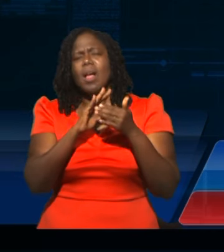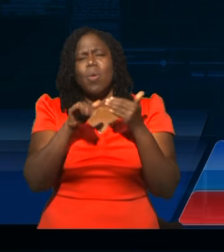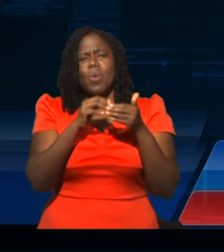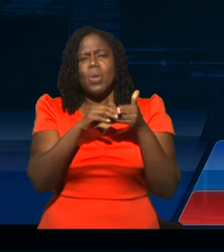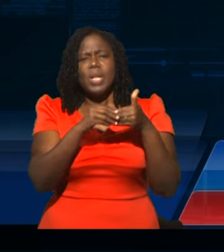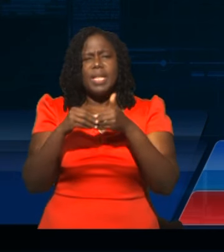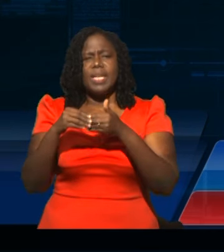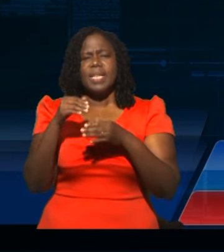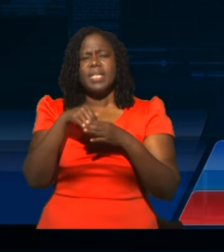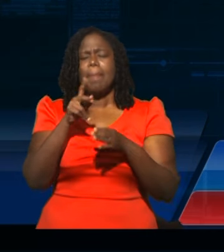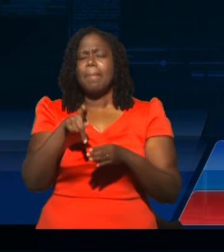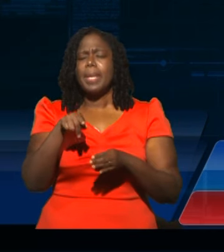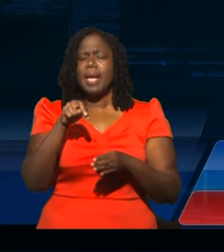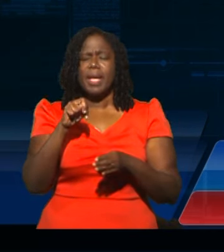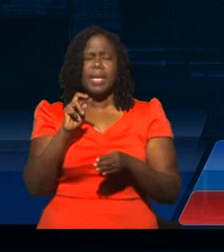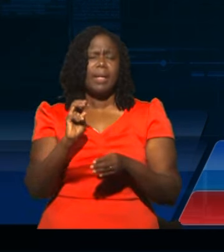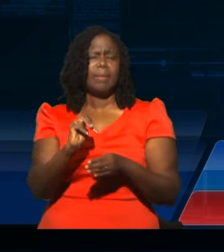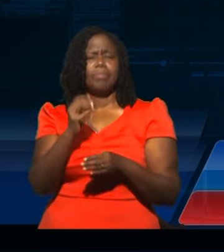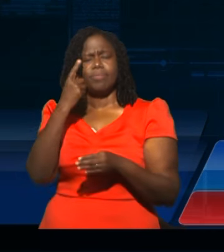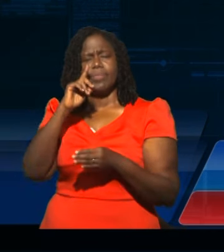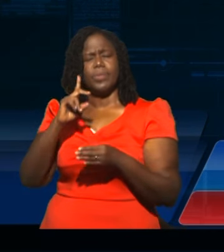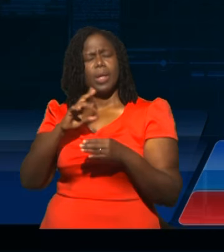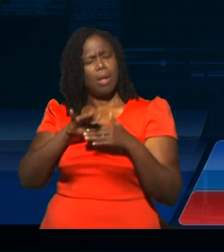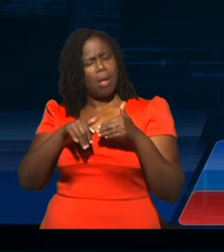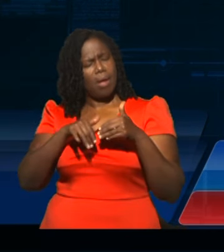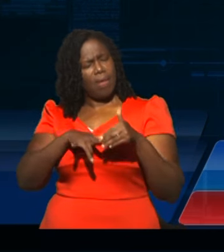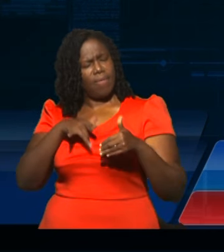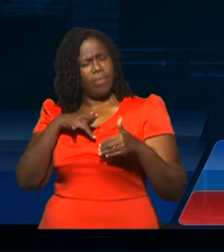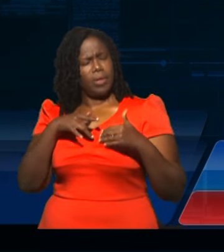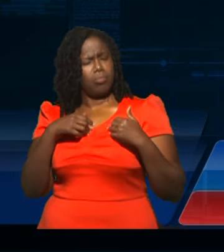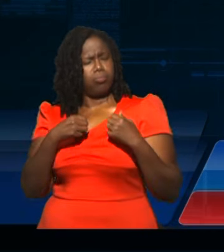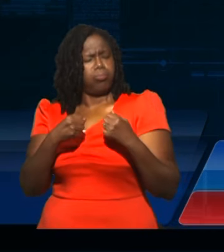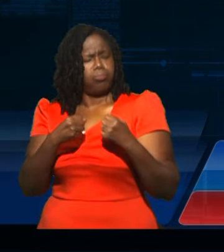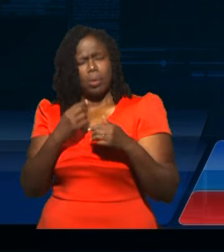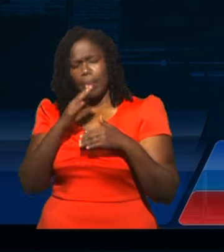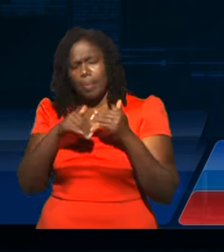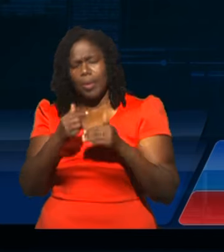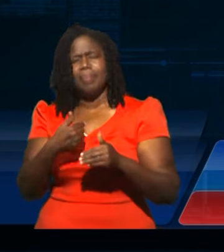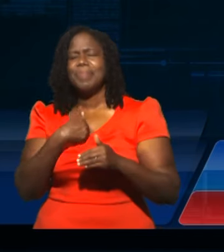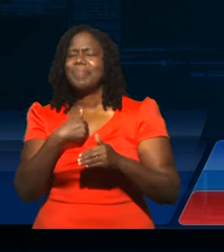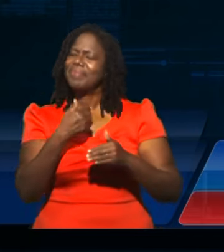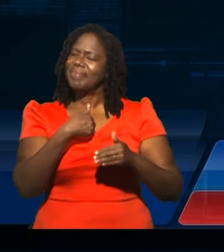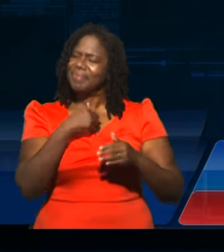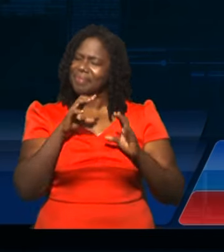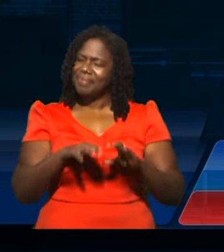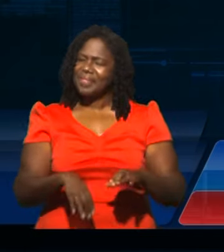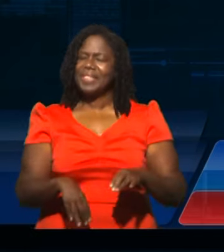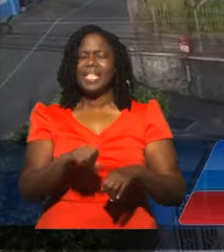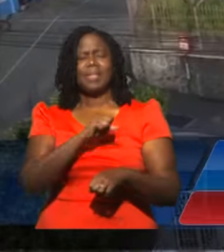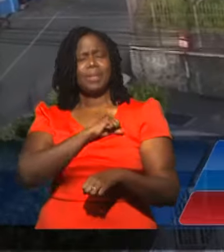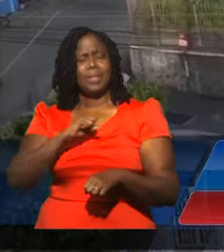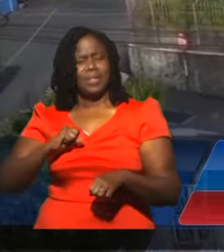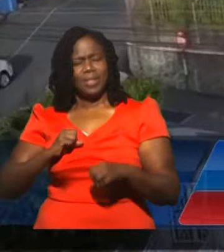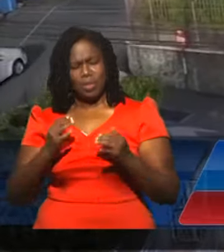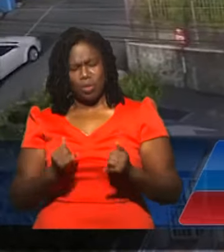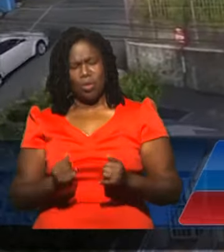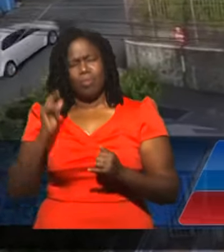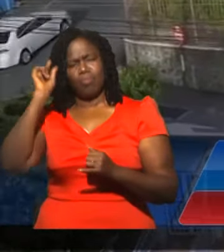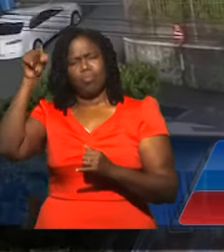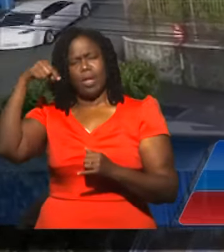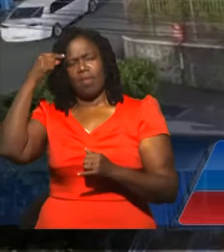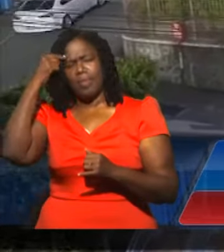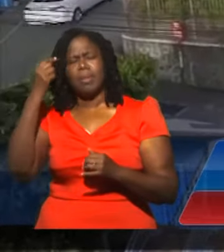the confidence espoused in me at this time to serve as a senator in the government benches. And he